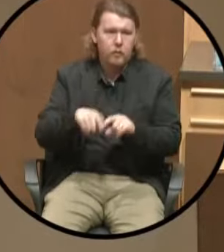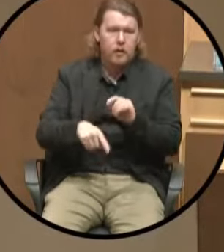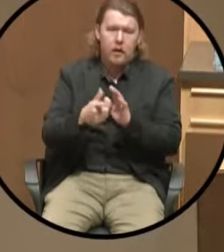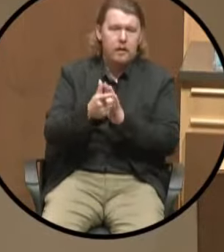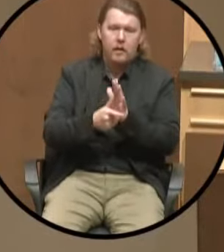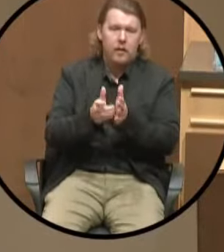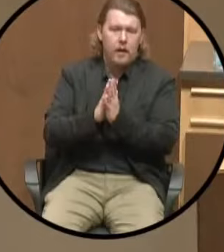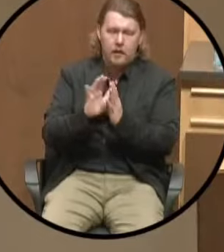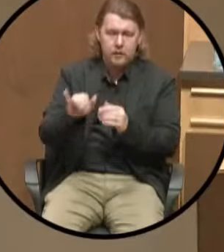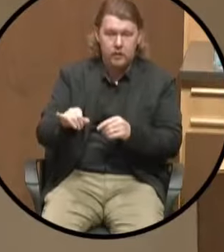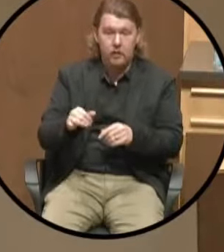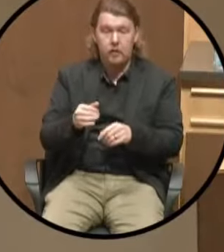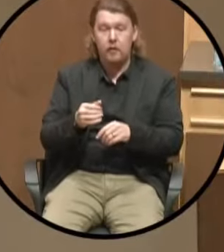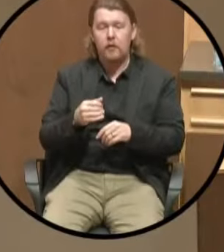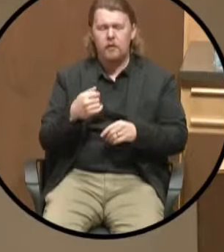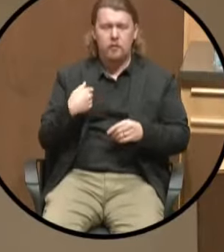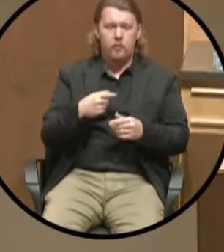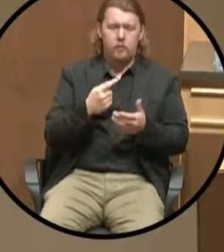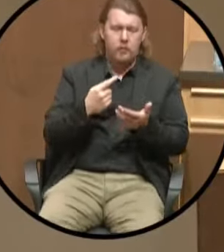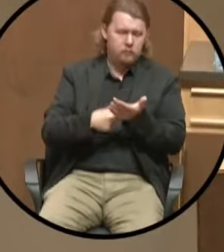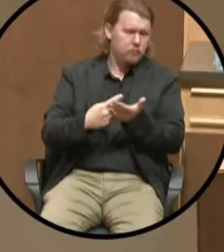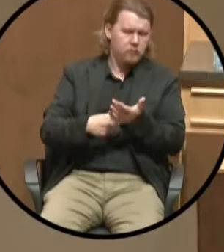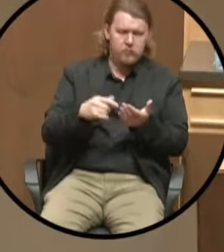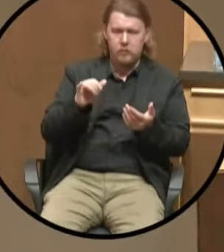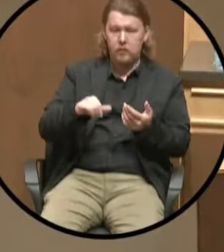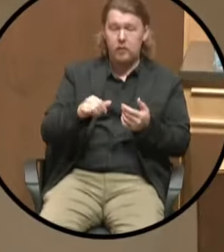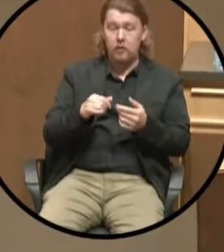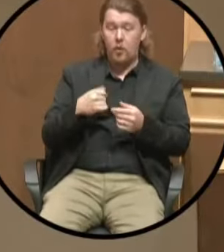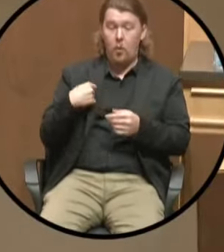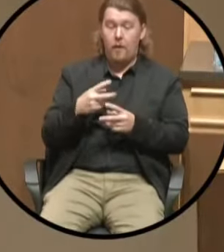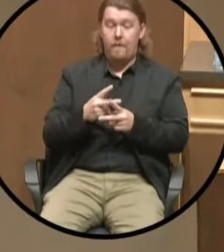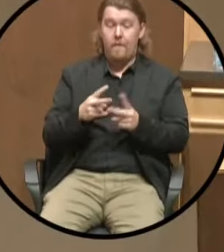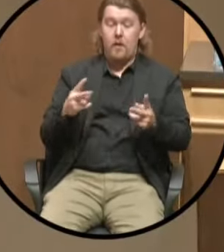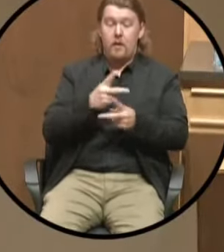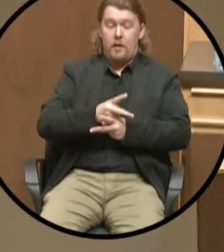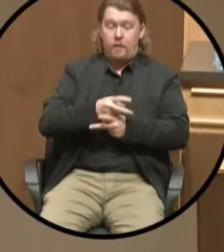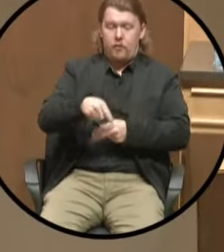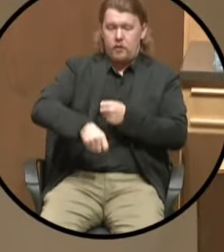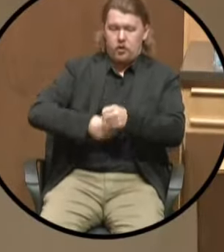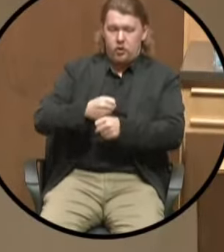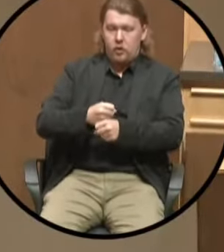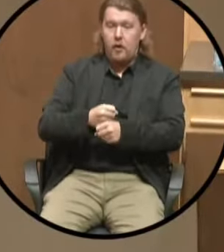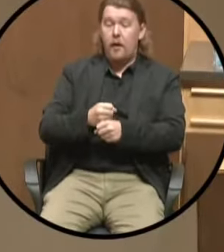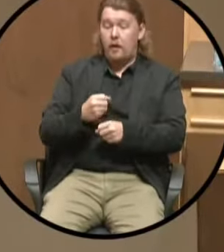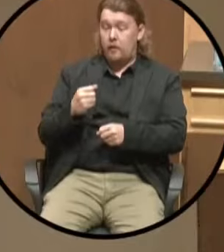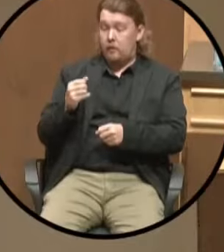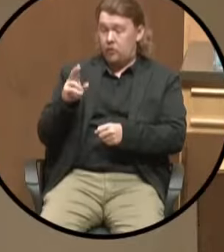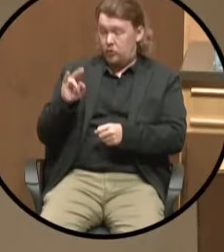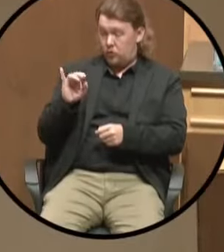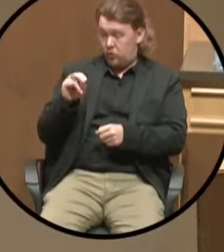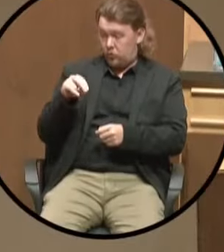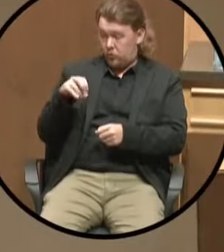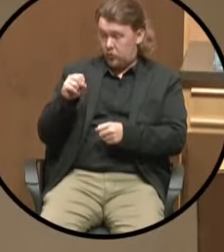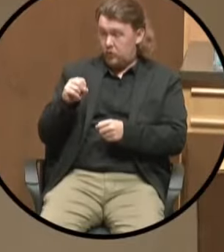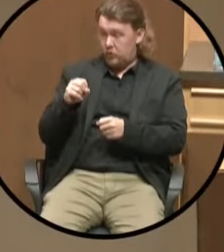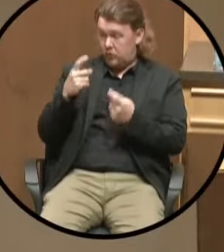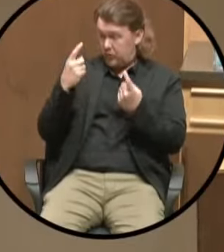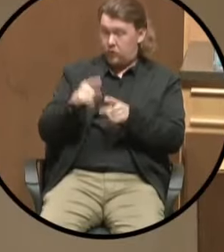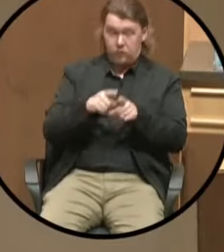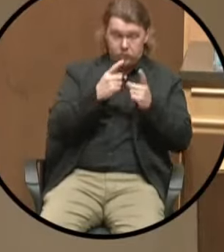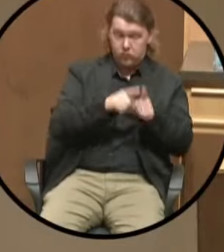for next year. This year, we were extremely cautious and under agreement with our unions that we would keep additional